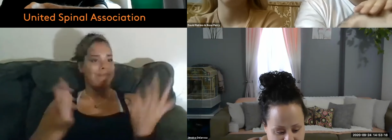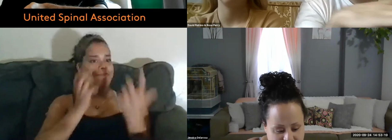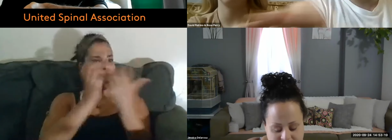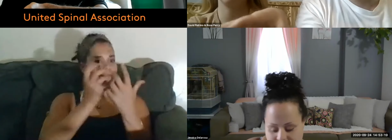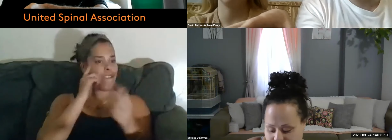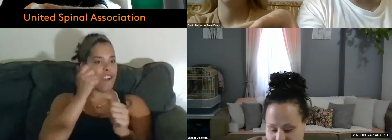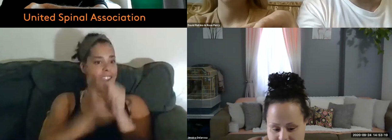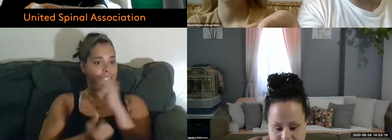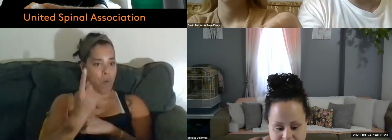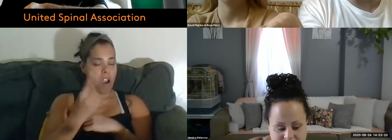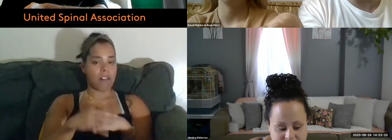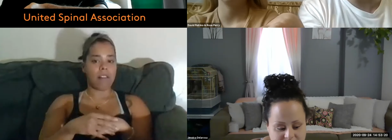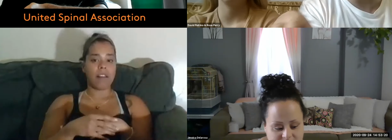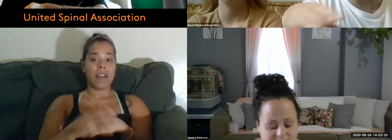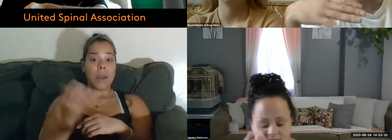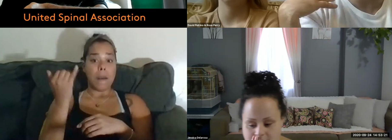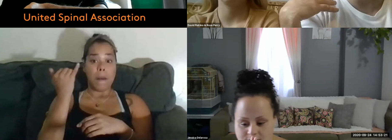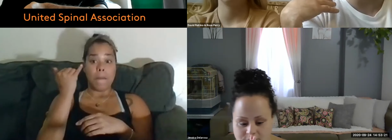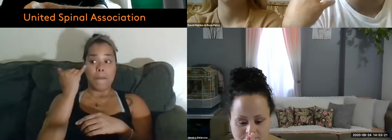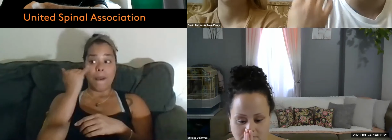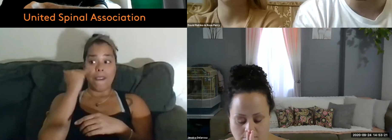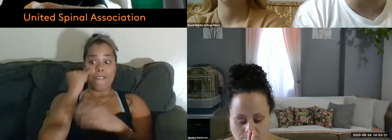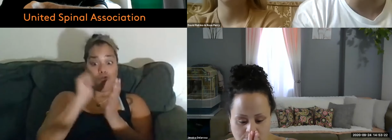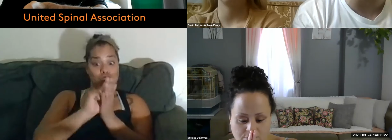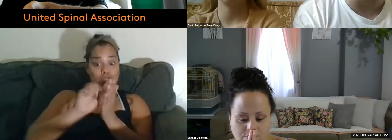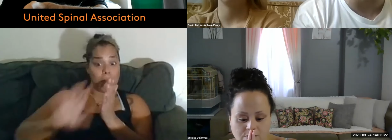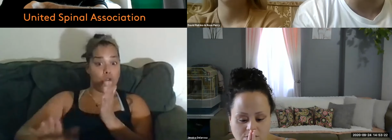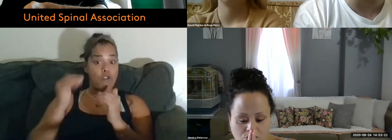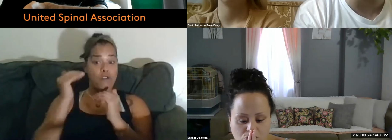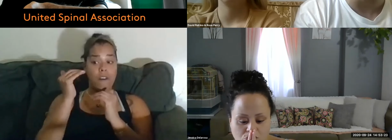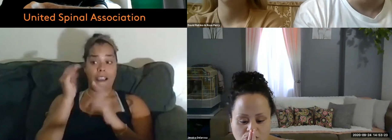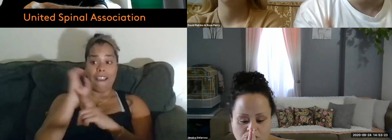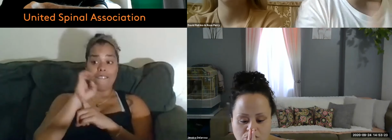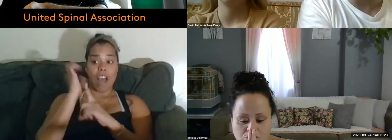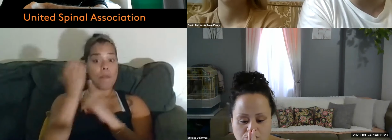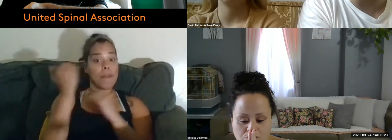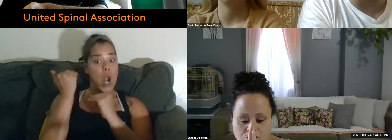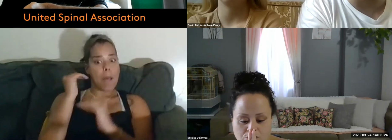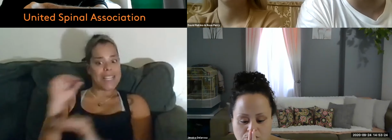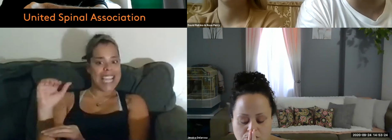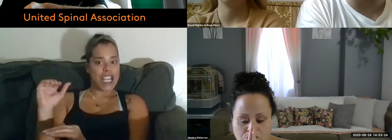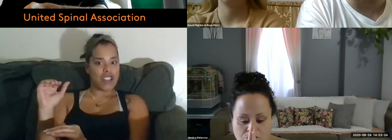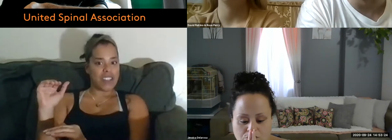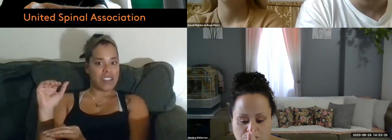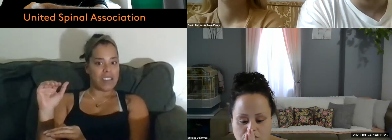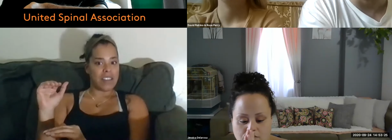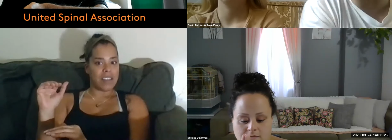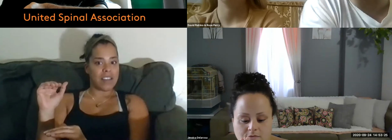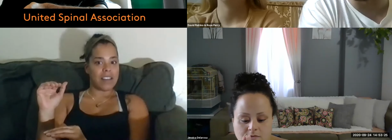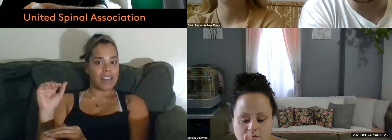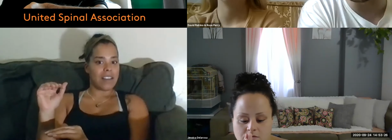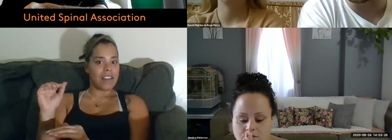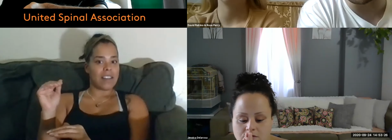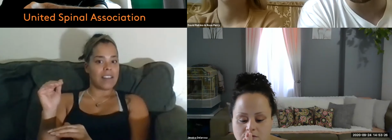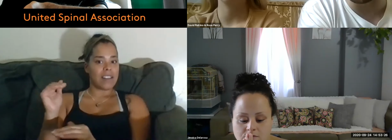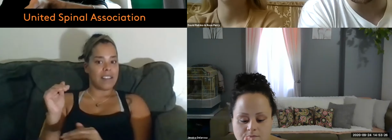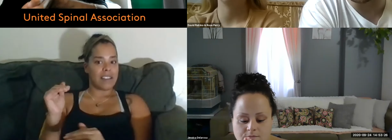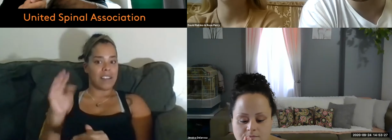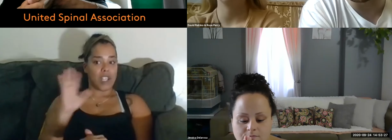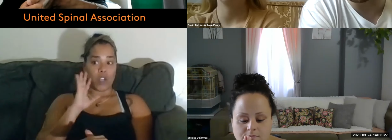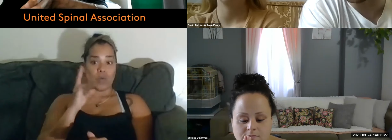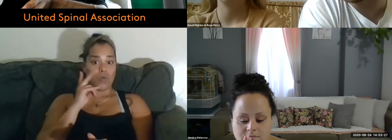away those limitations, as soon as you take away the environmental limitations that limit participation, what you've got is a team